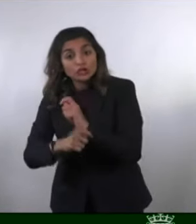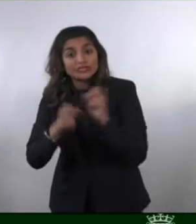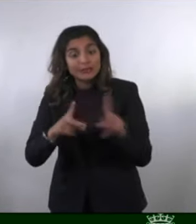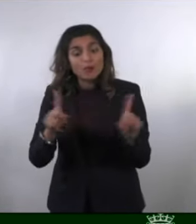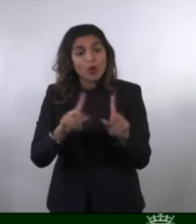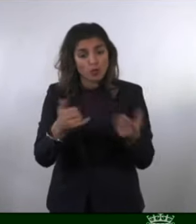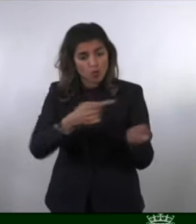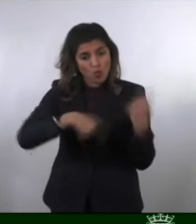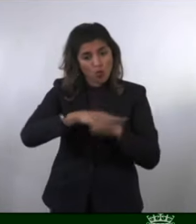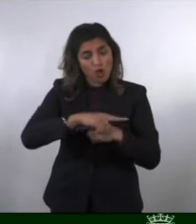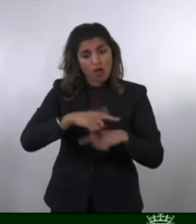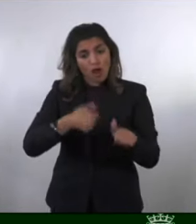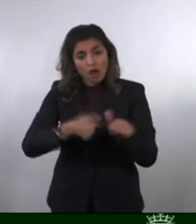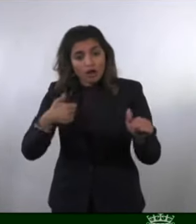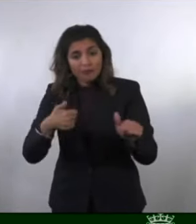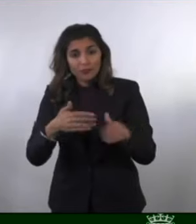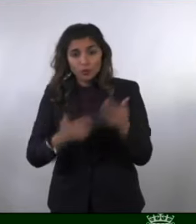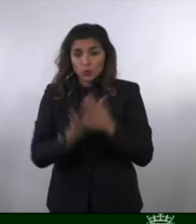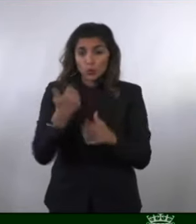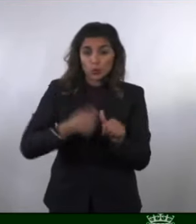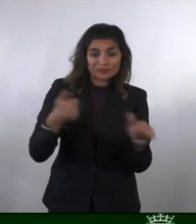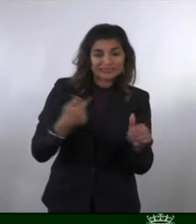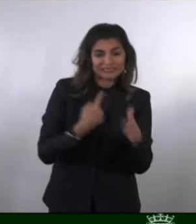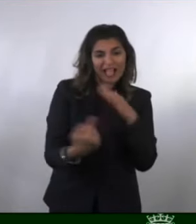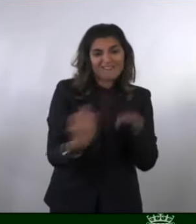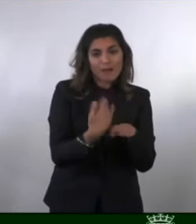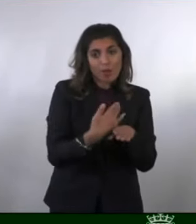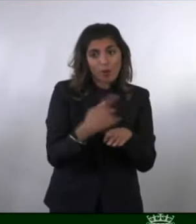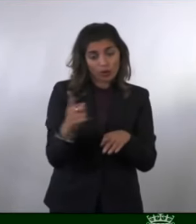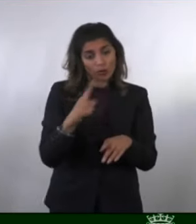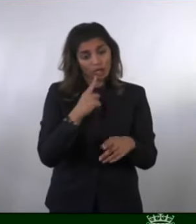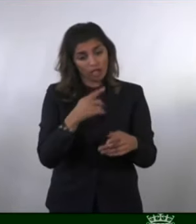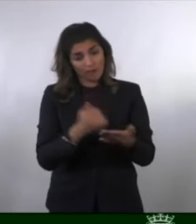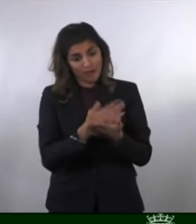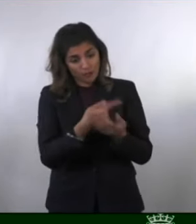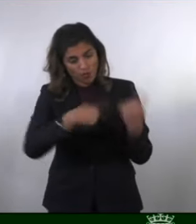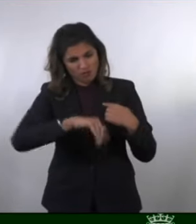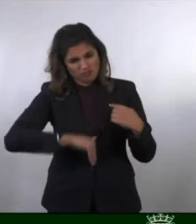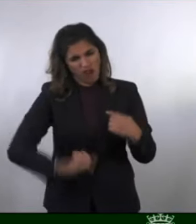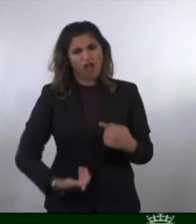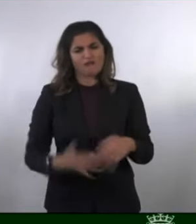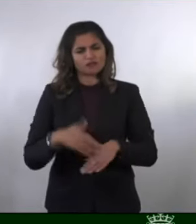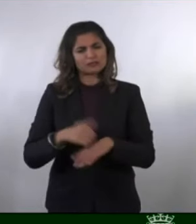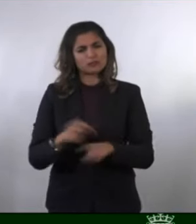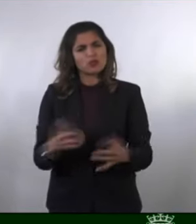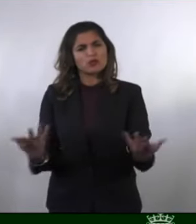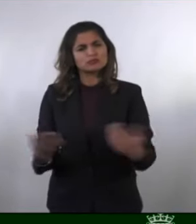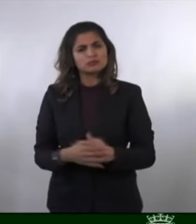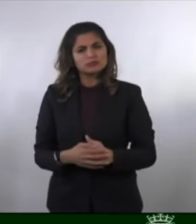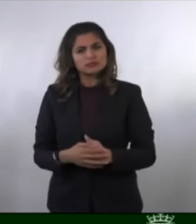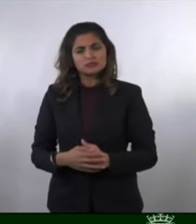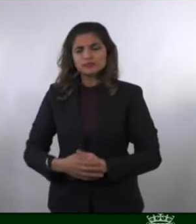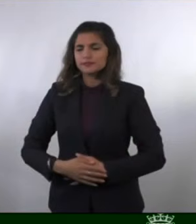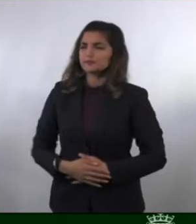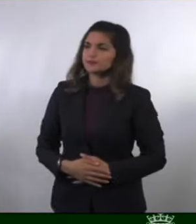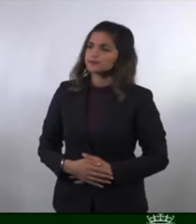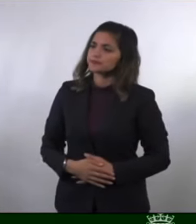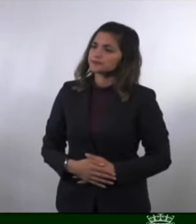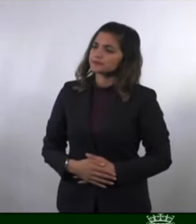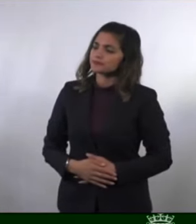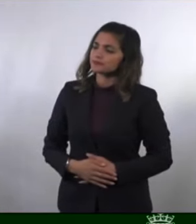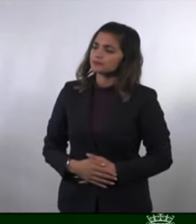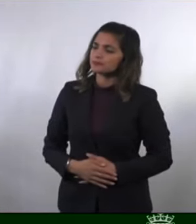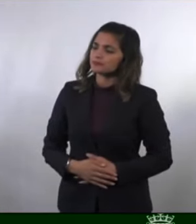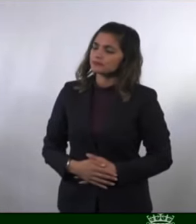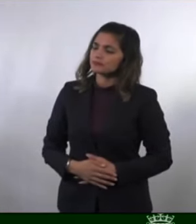our entrepreneurs this Christmas? Prime Minister. Of course not, Madam Deputy Speaker, and